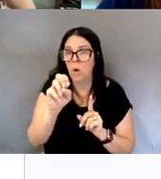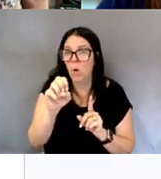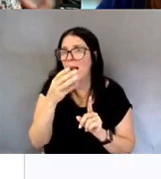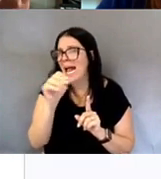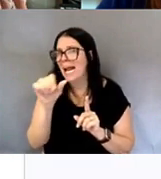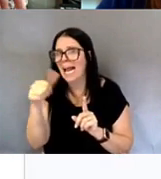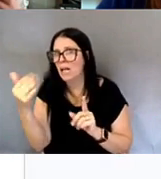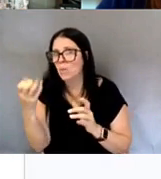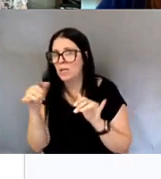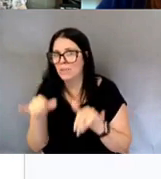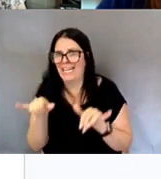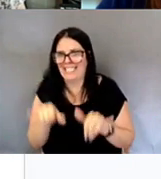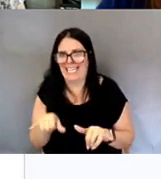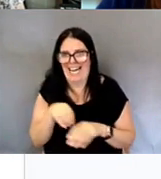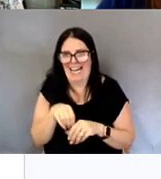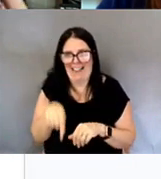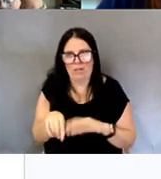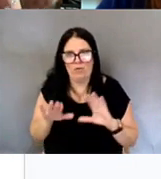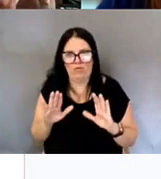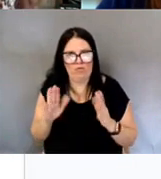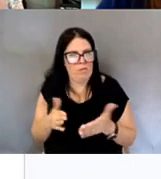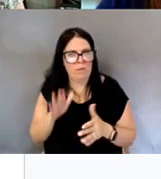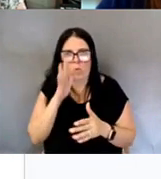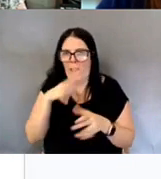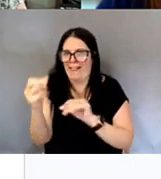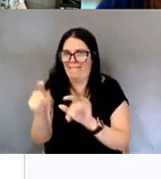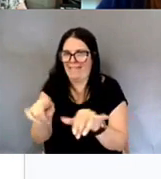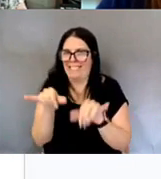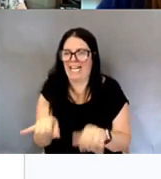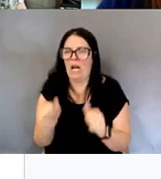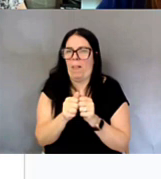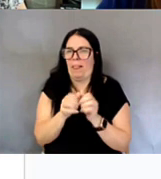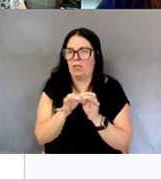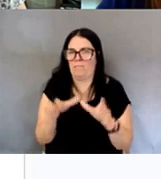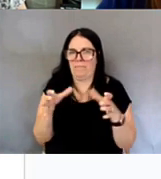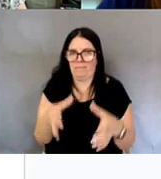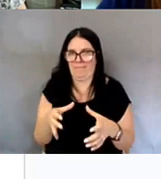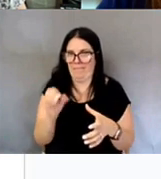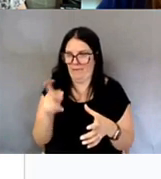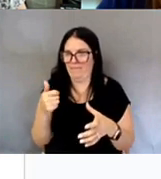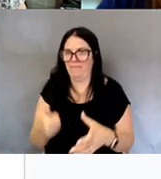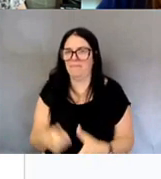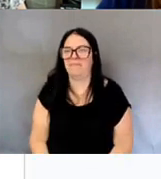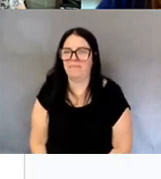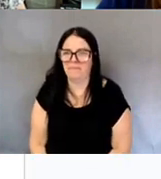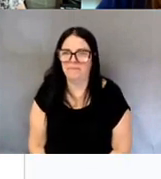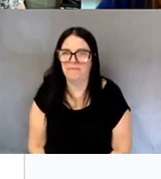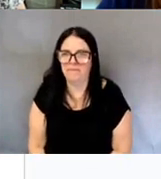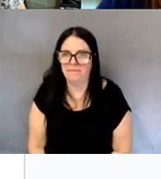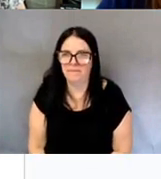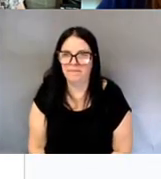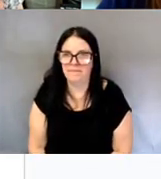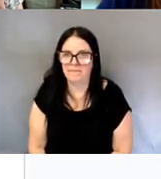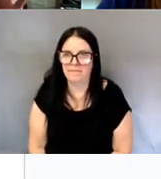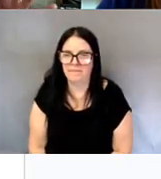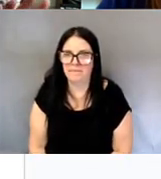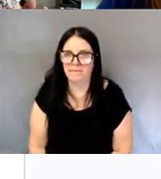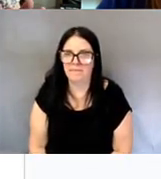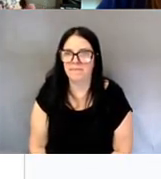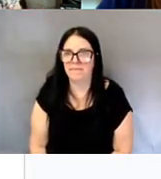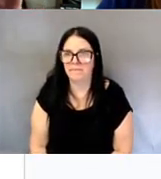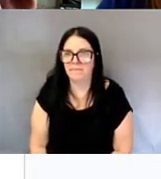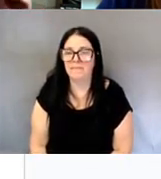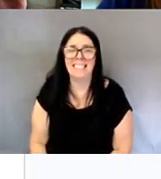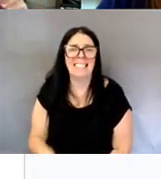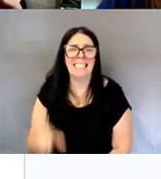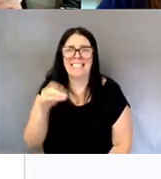stay, please stay with us in the main room. So we have our interpreter here as well. Okay. Now, if you get stuck,